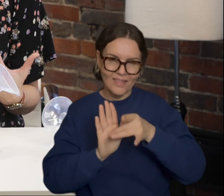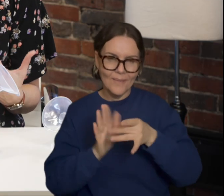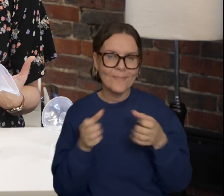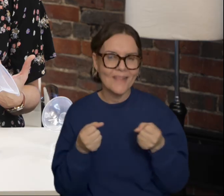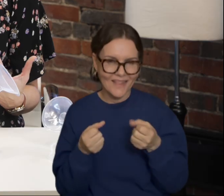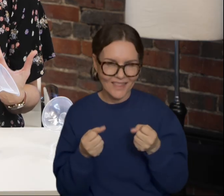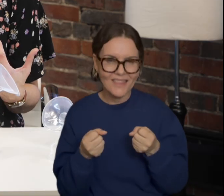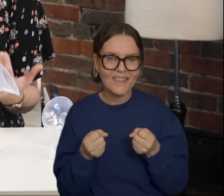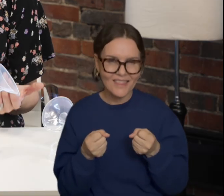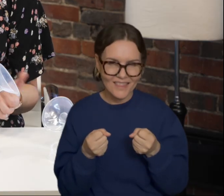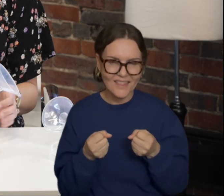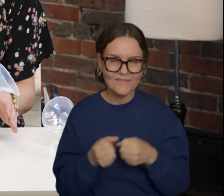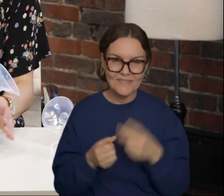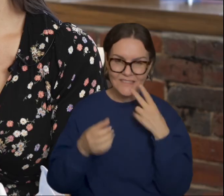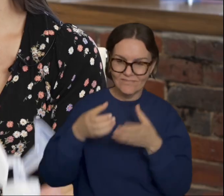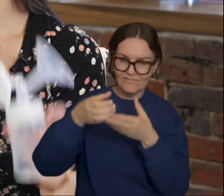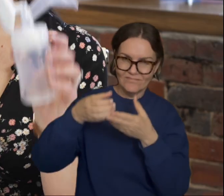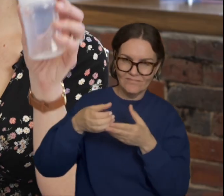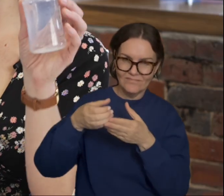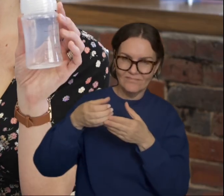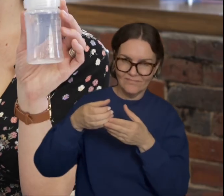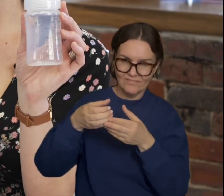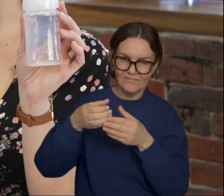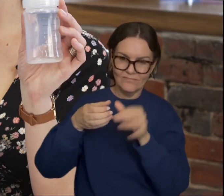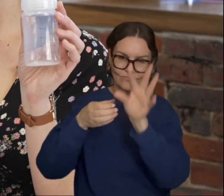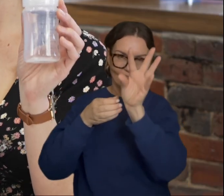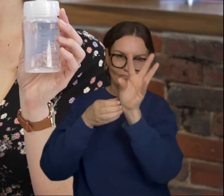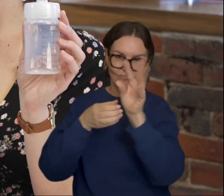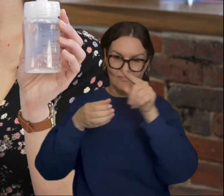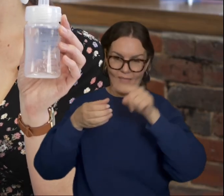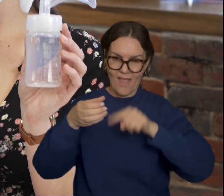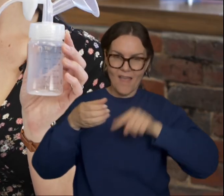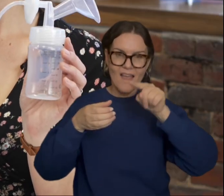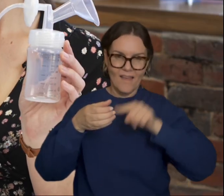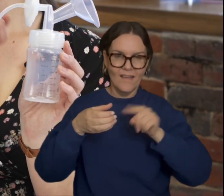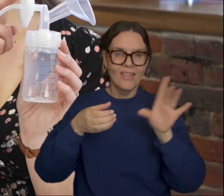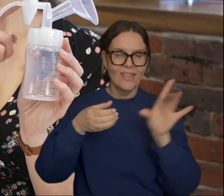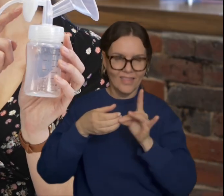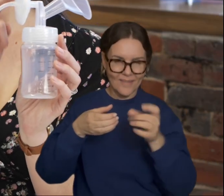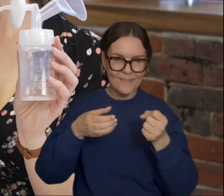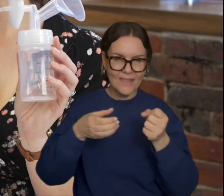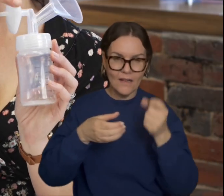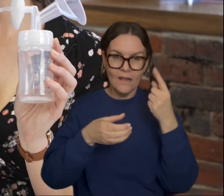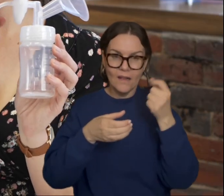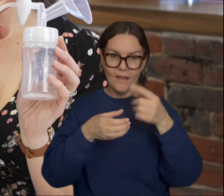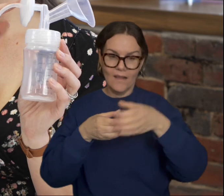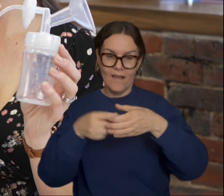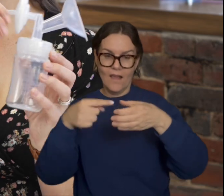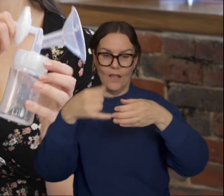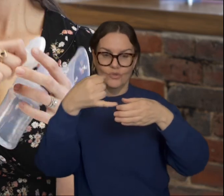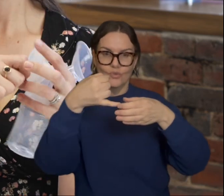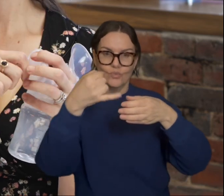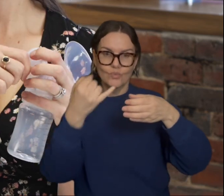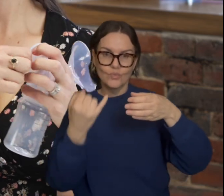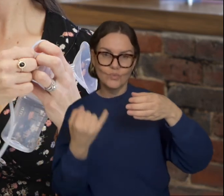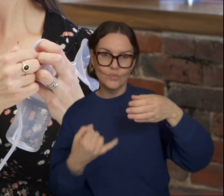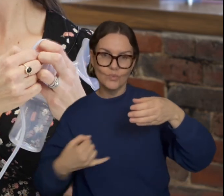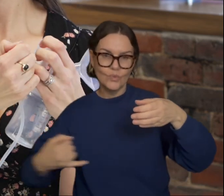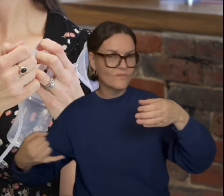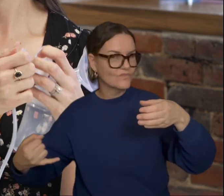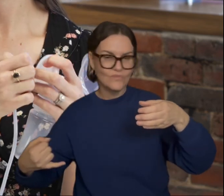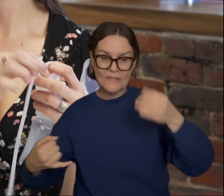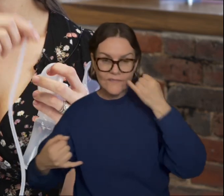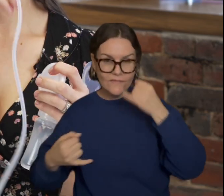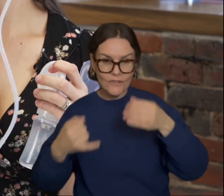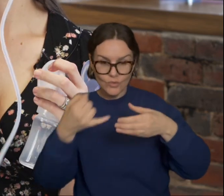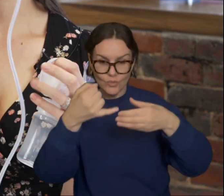cleaning what comes in contact with milk. So if this is my assembled collection kit, due to our backflow protector, the tubing is